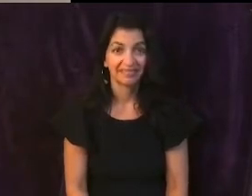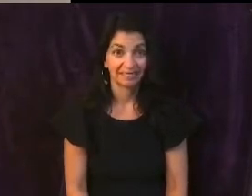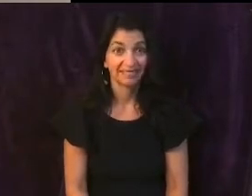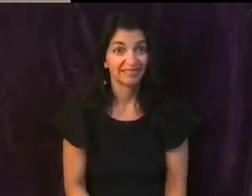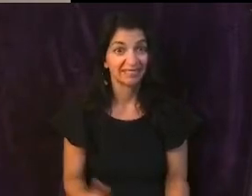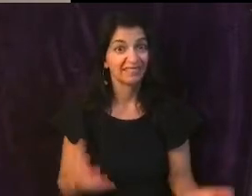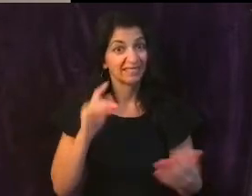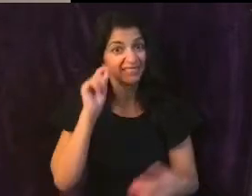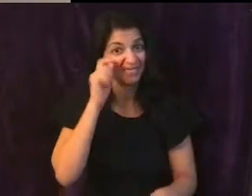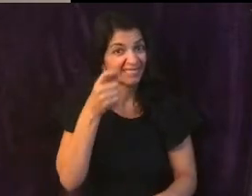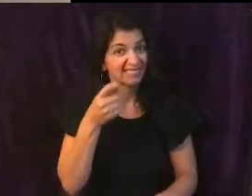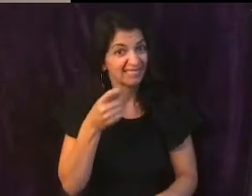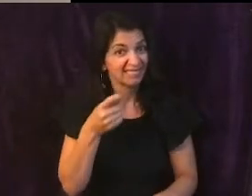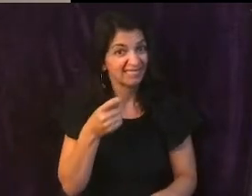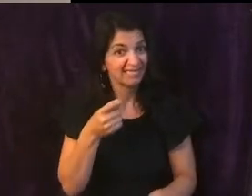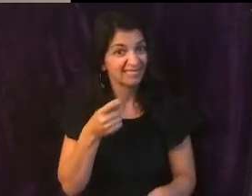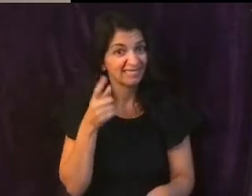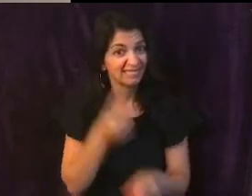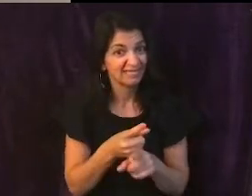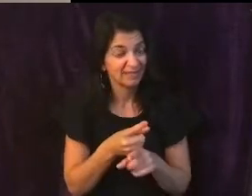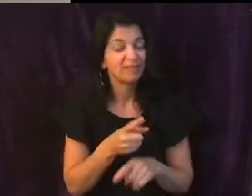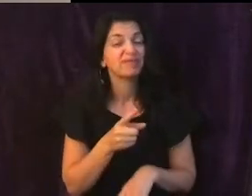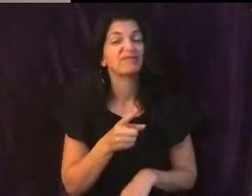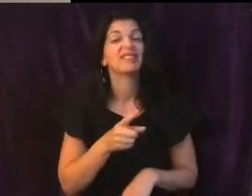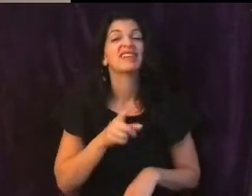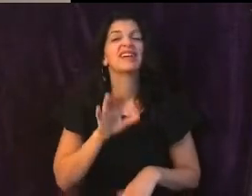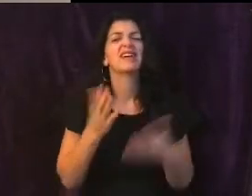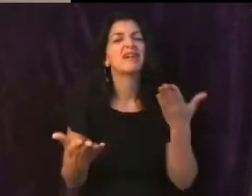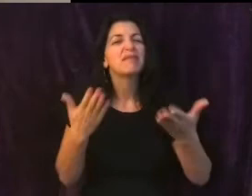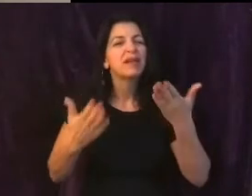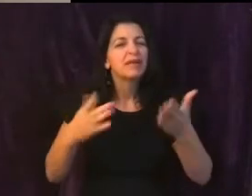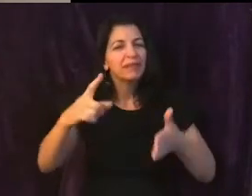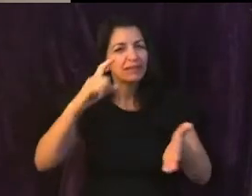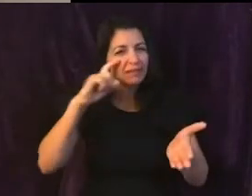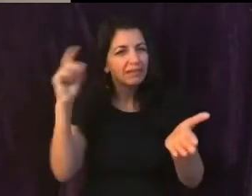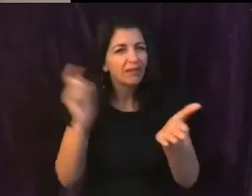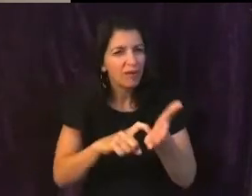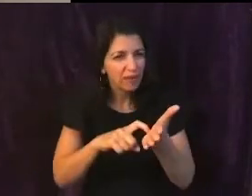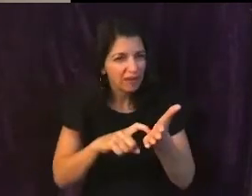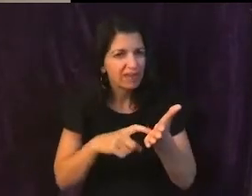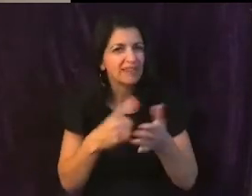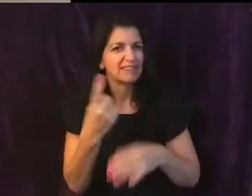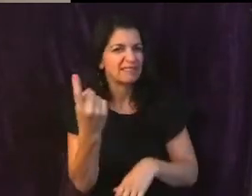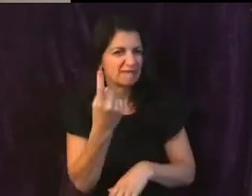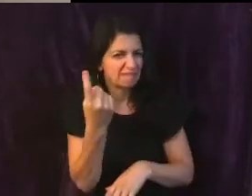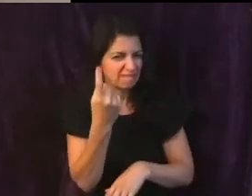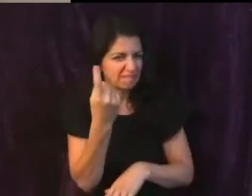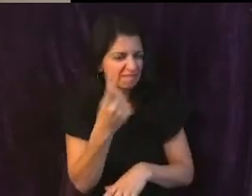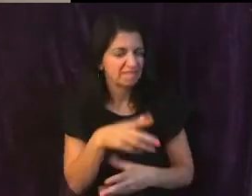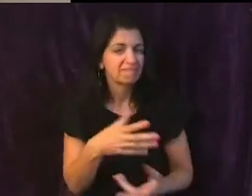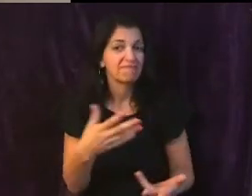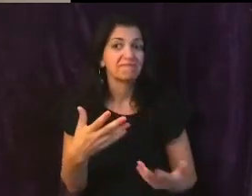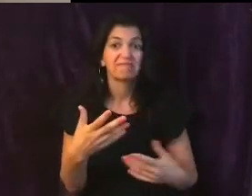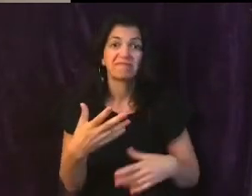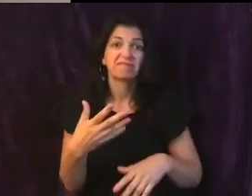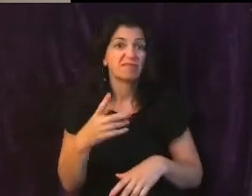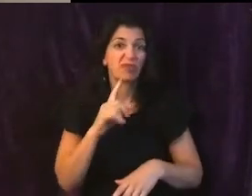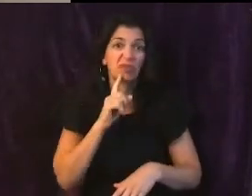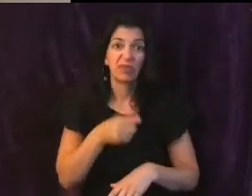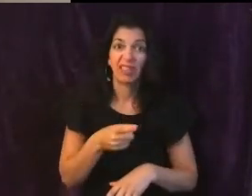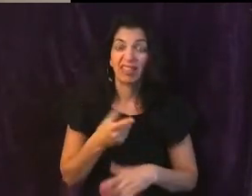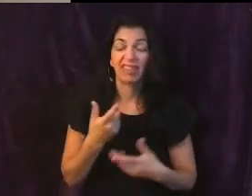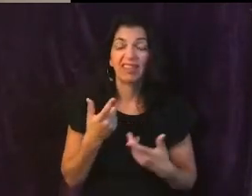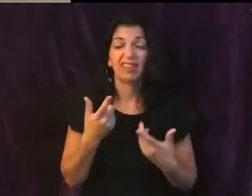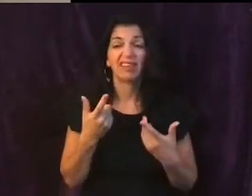Pretty cool, right? So, a couple of things you may have noticed about this instrument. It doesn't really make a